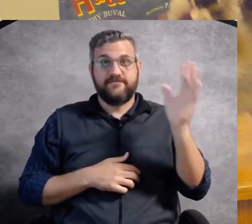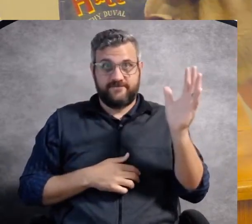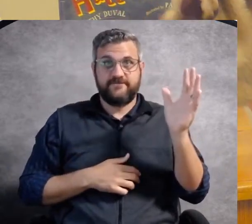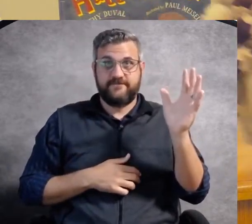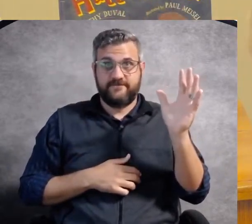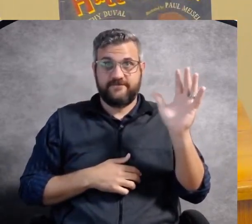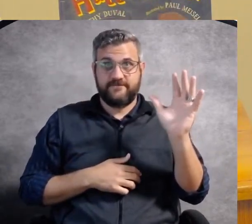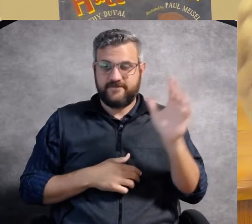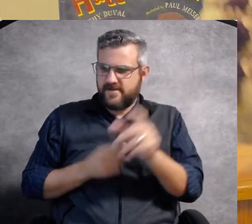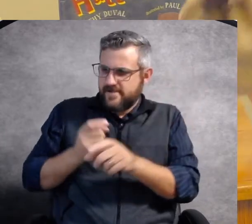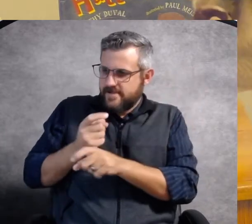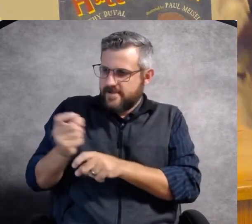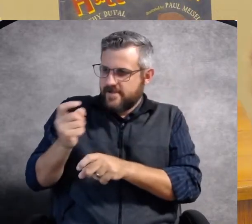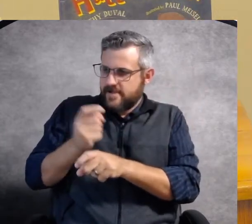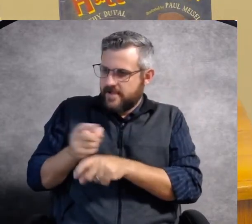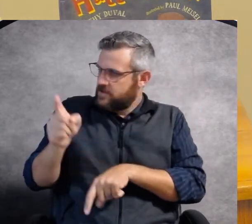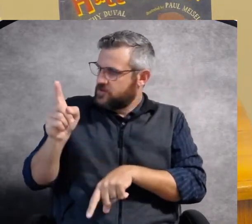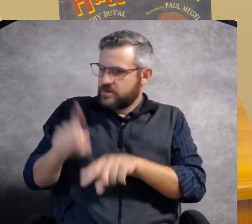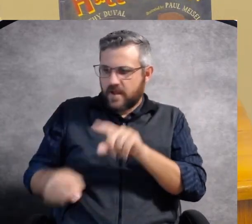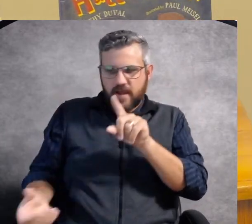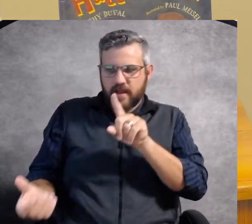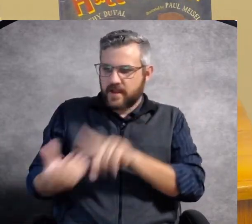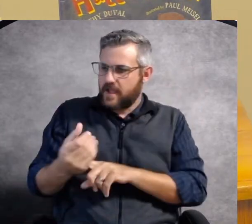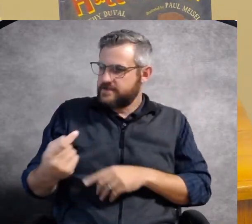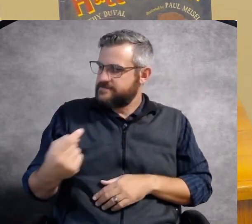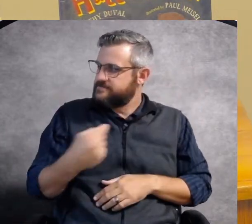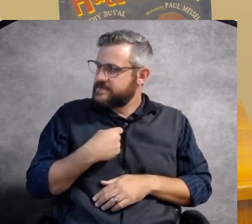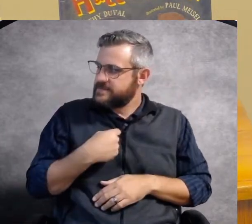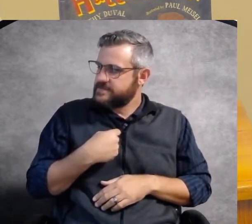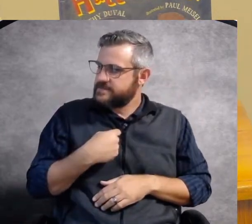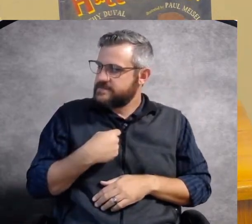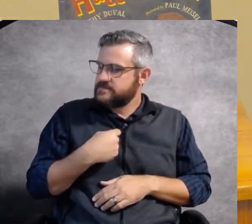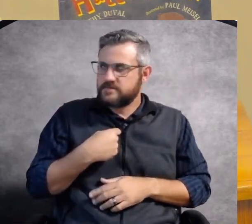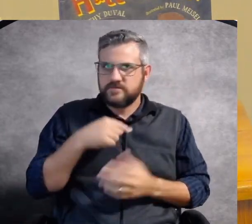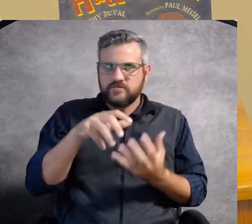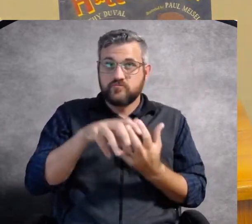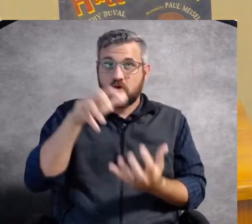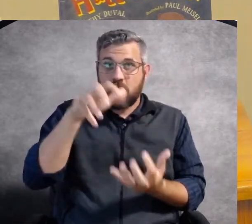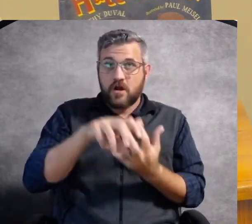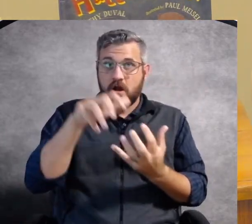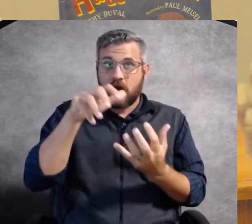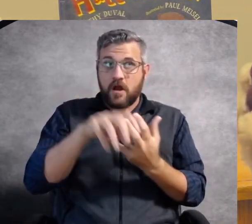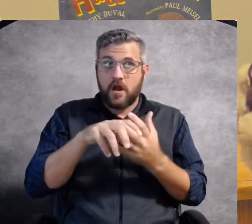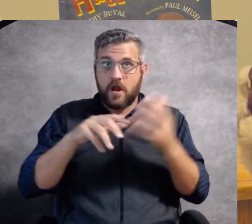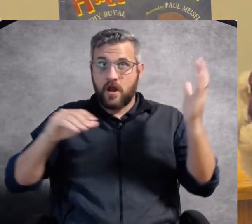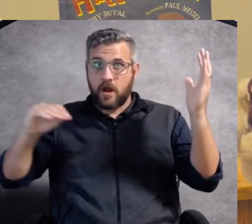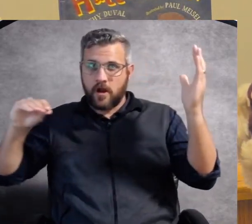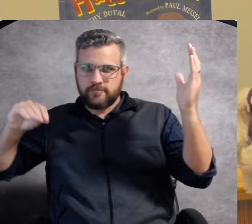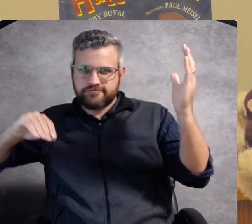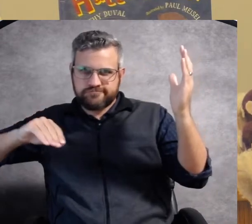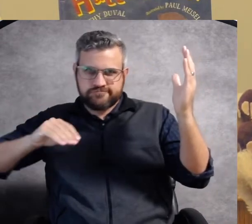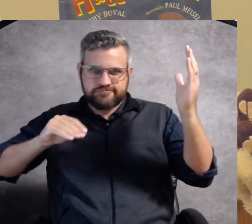sitting in the tree, teasing Mr. Crocodile, you can't catch me.